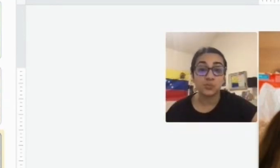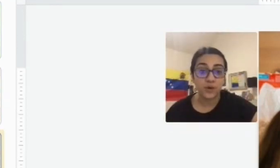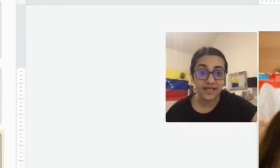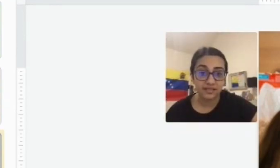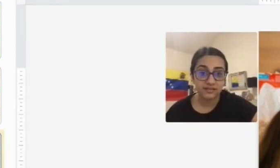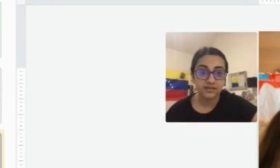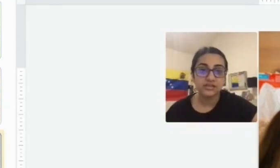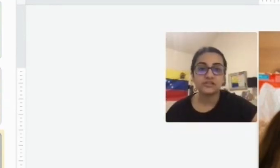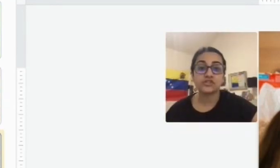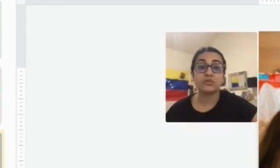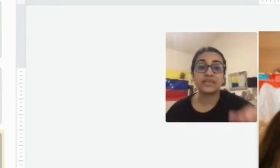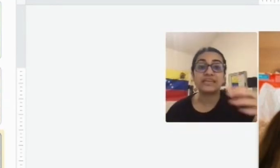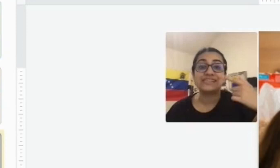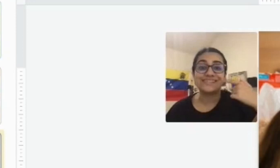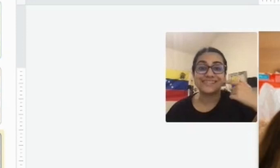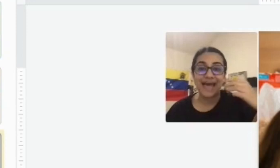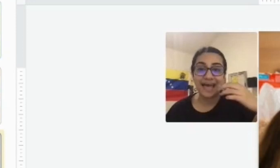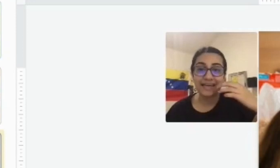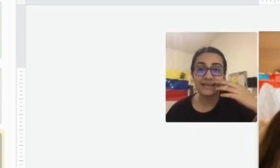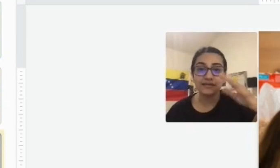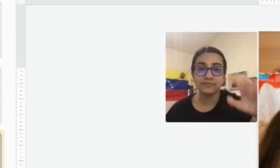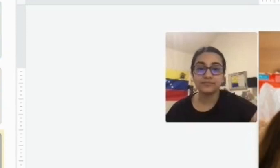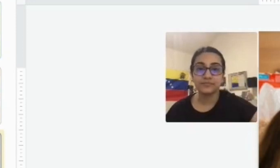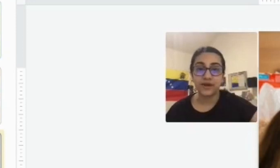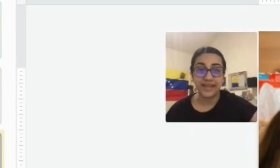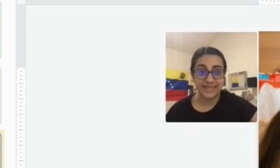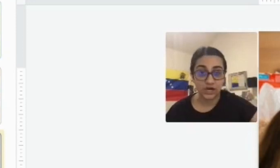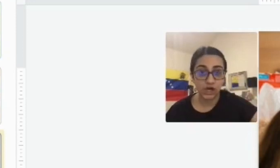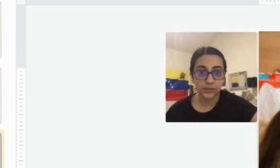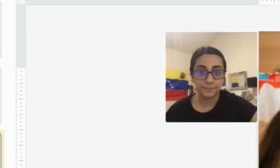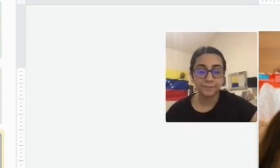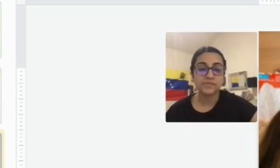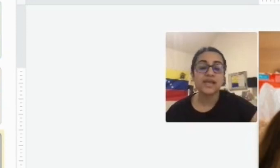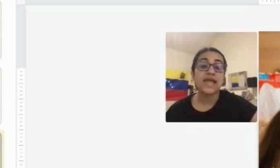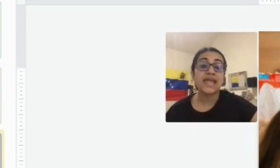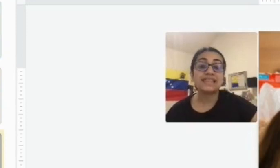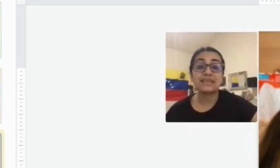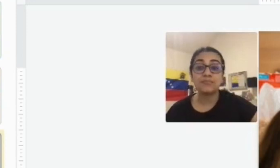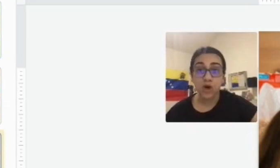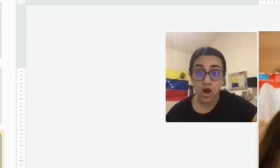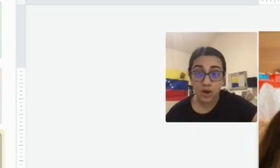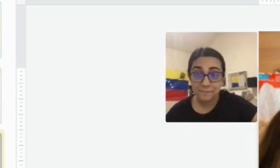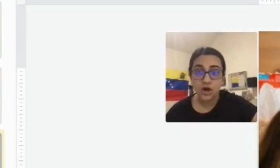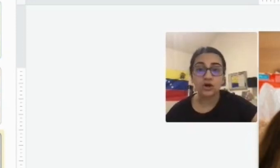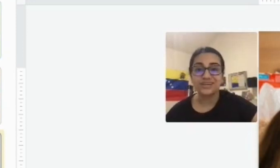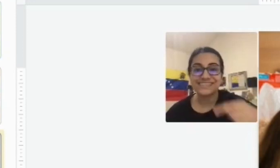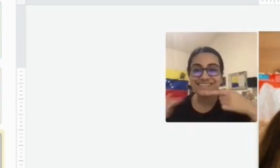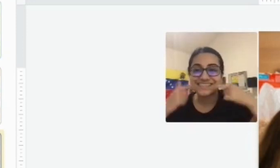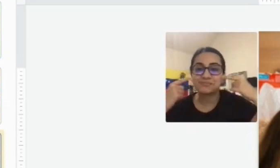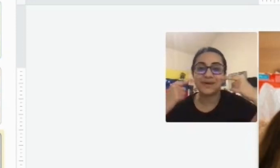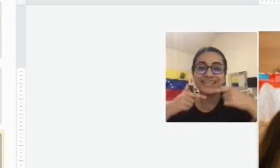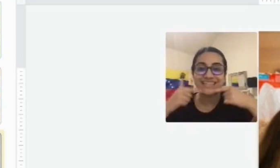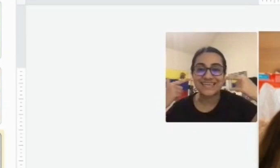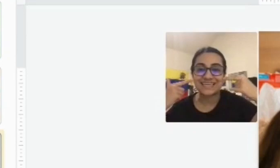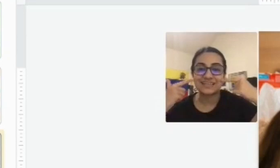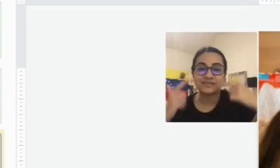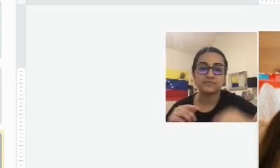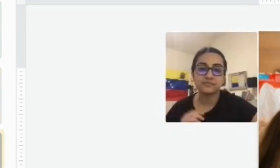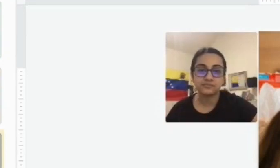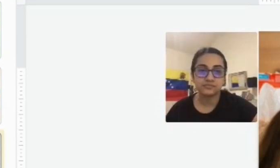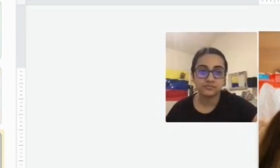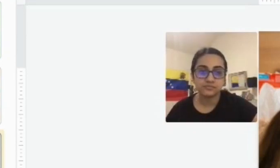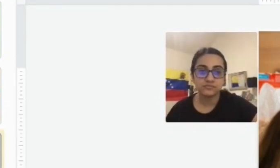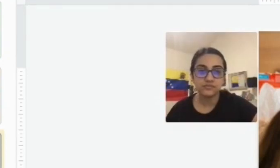smiling as well. So the dad right here and the mom are